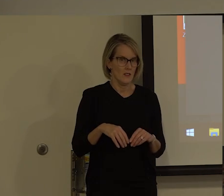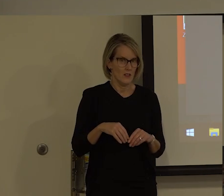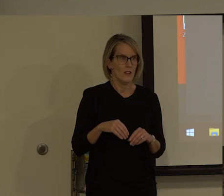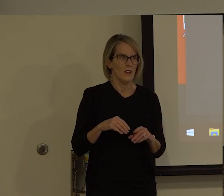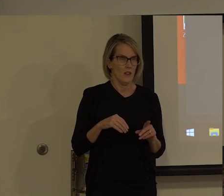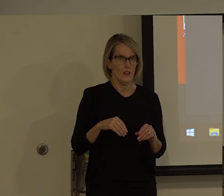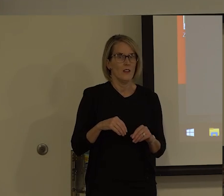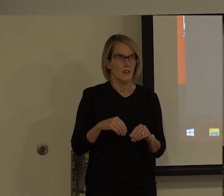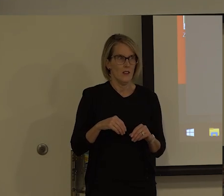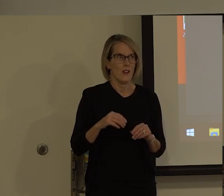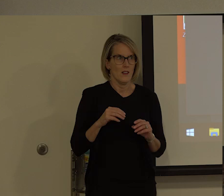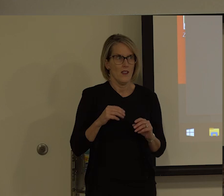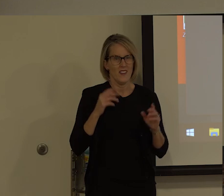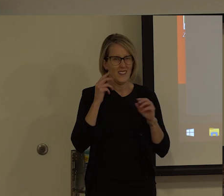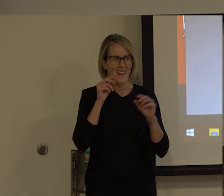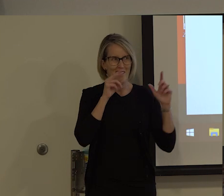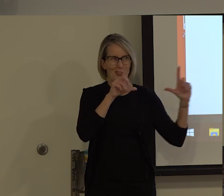Maybe, did that not work?